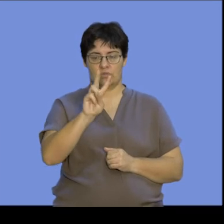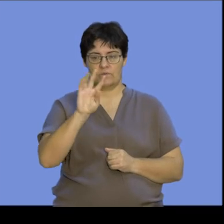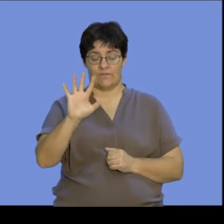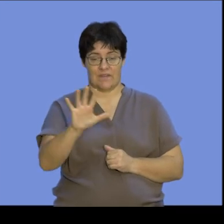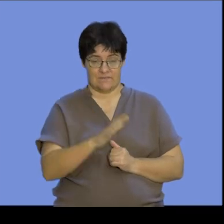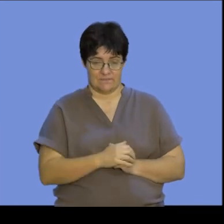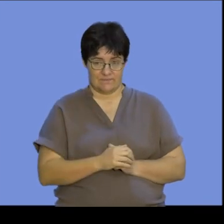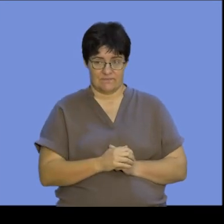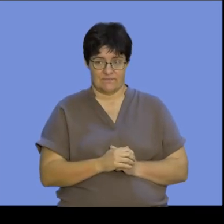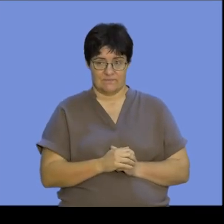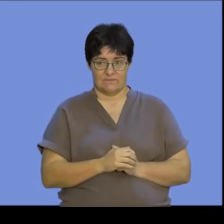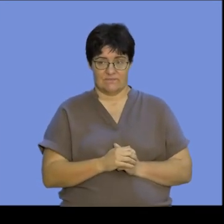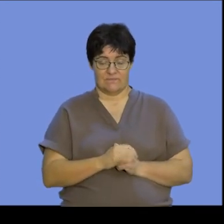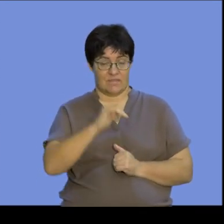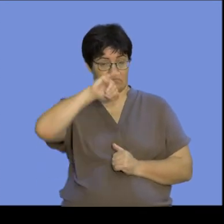So,